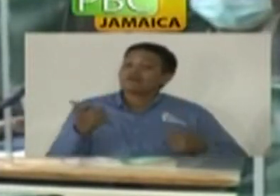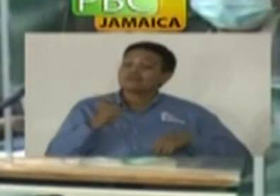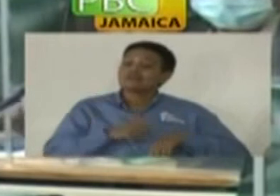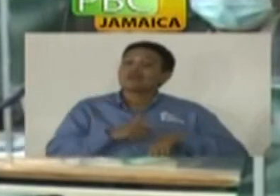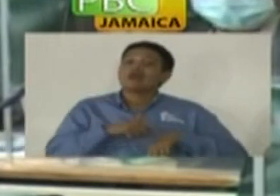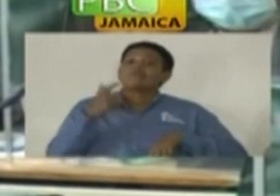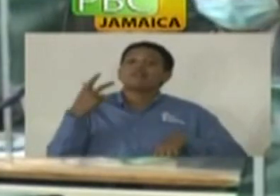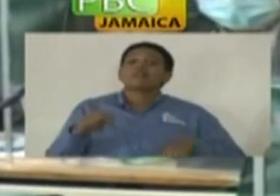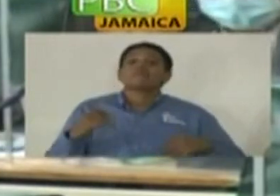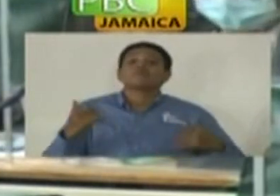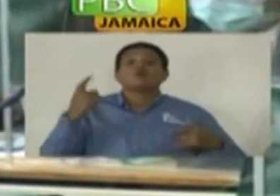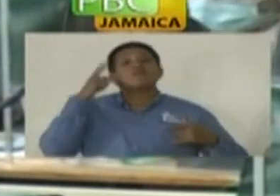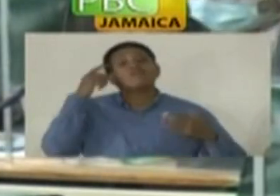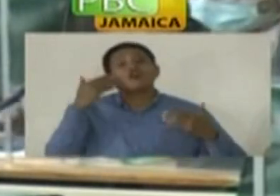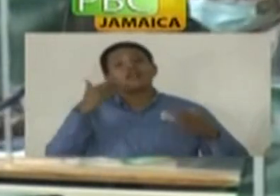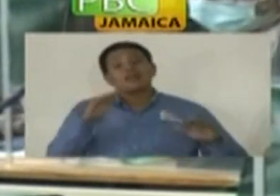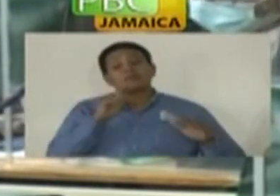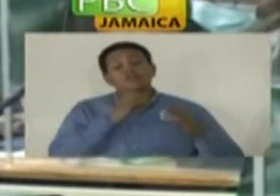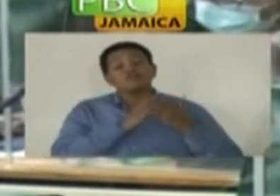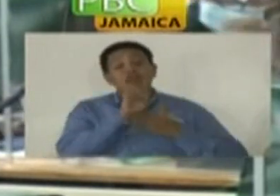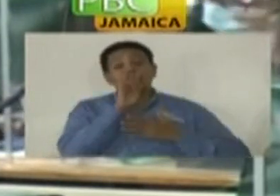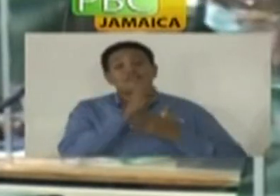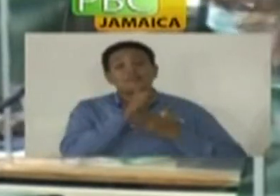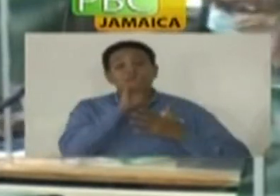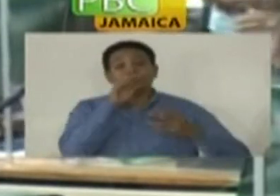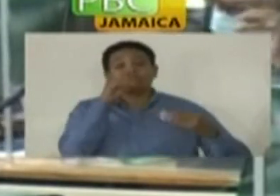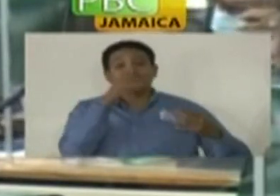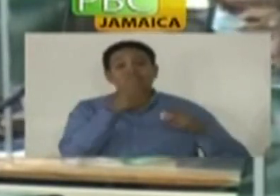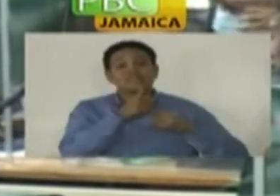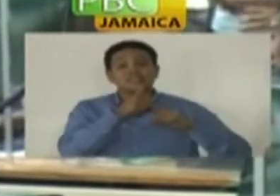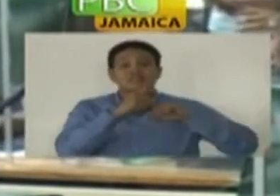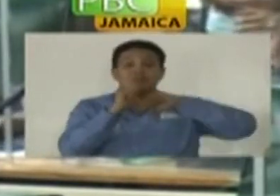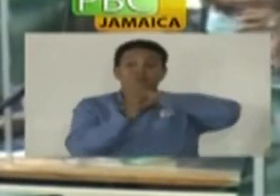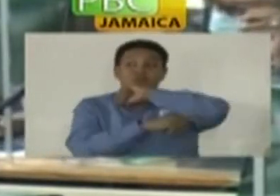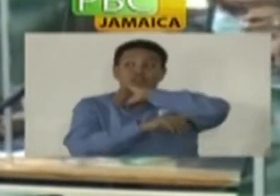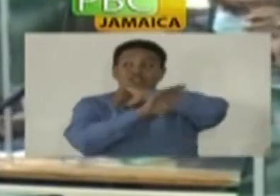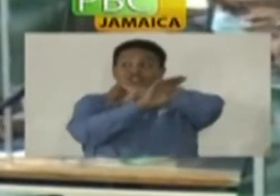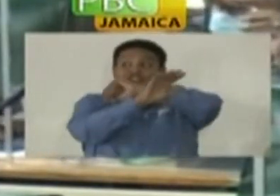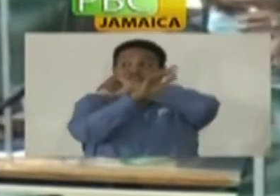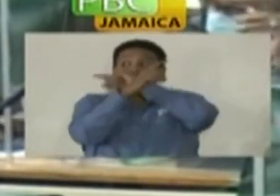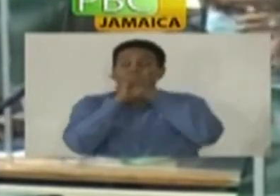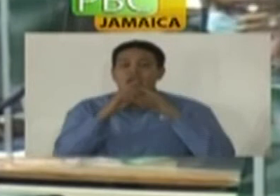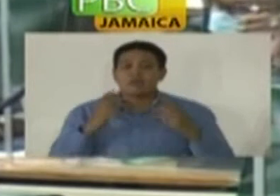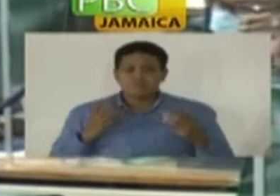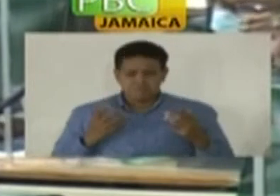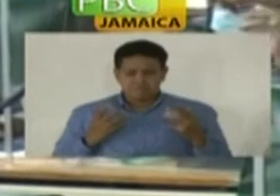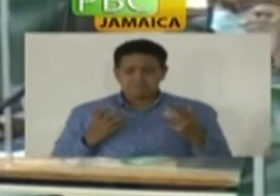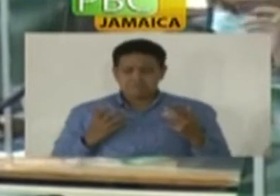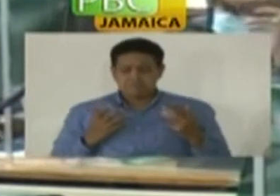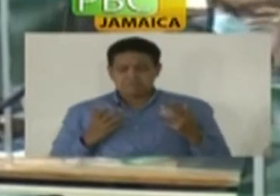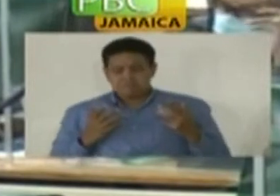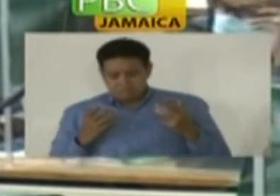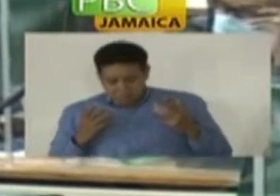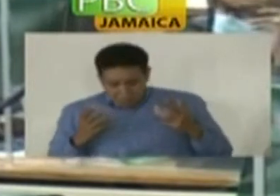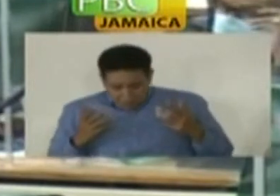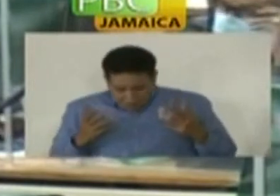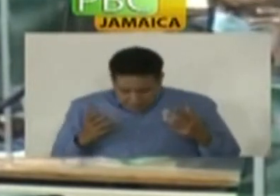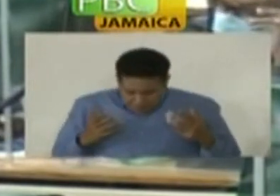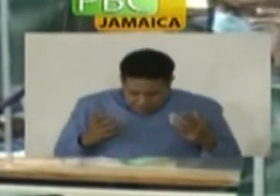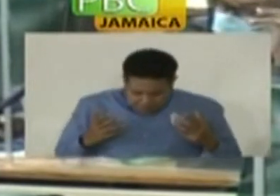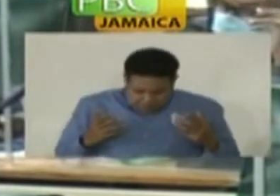has come for a limited right of appeal to be granted to the prosecutorial arm. That I think